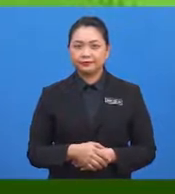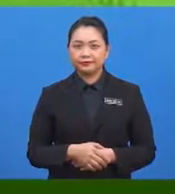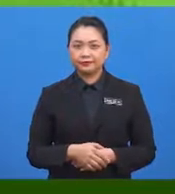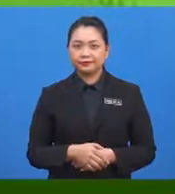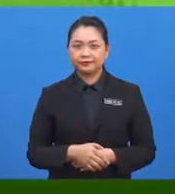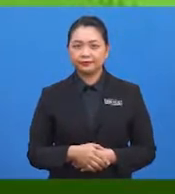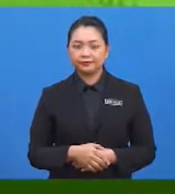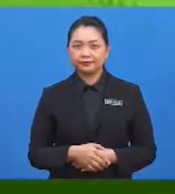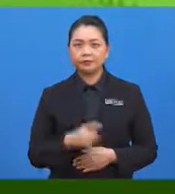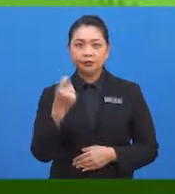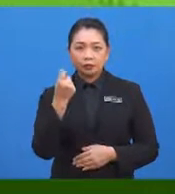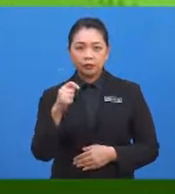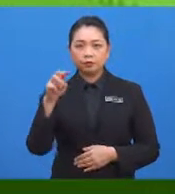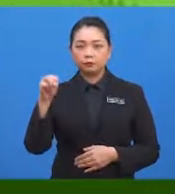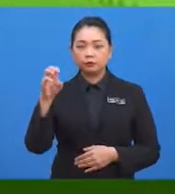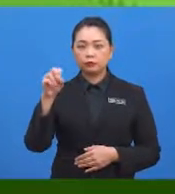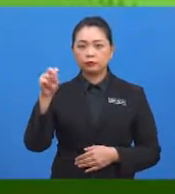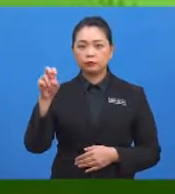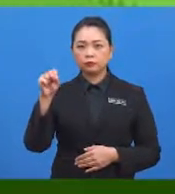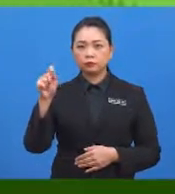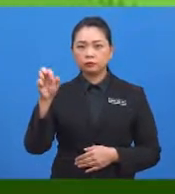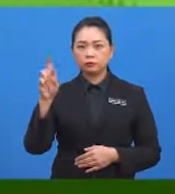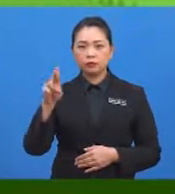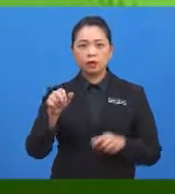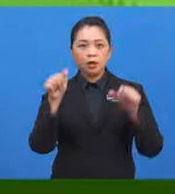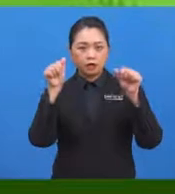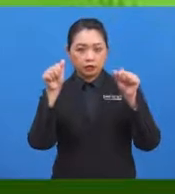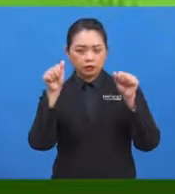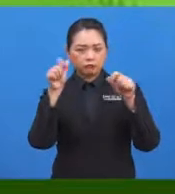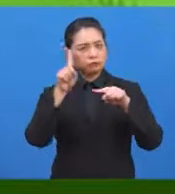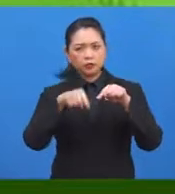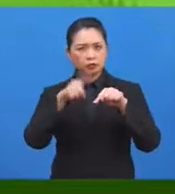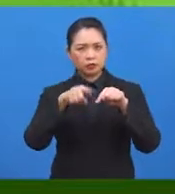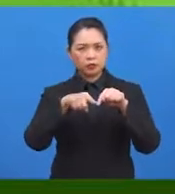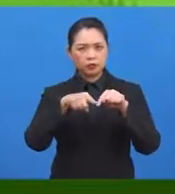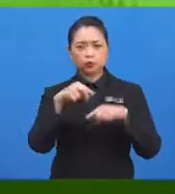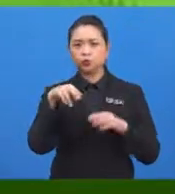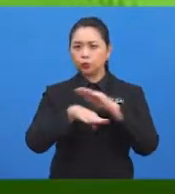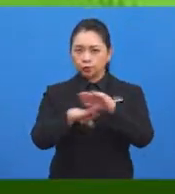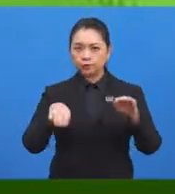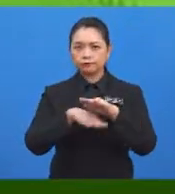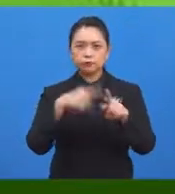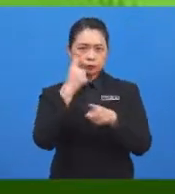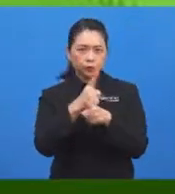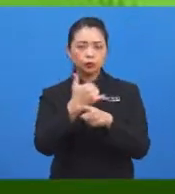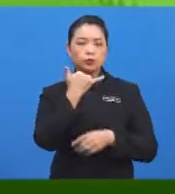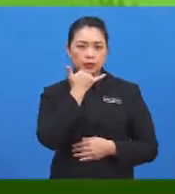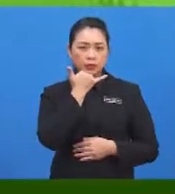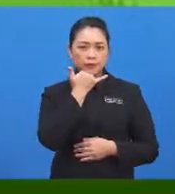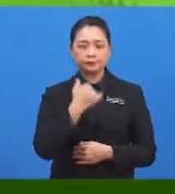Next one. The monster can swim. Is that true or false?